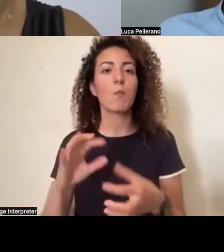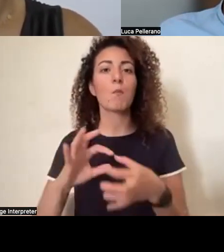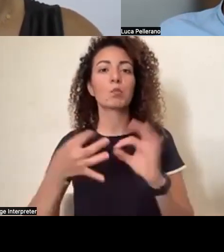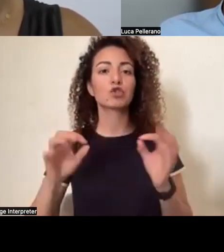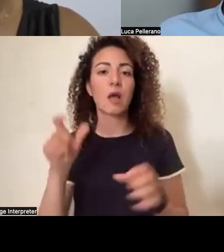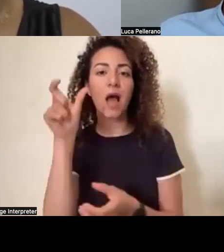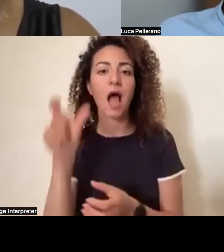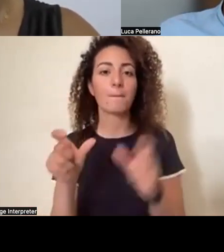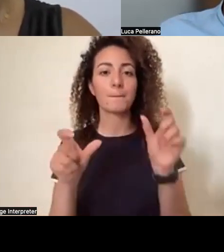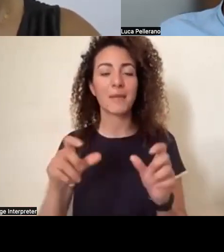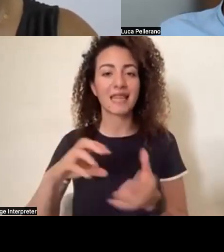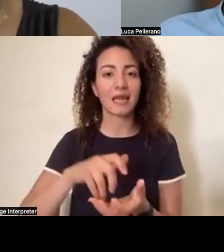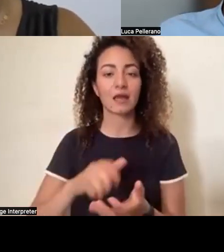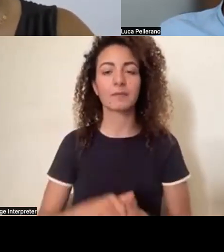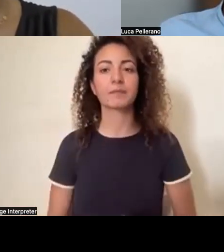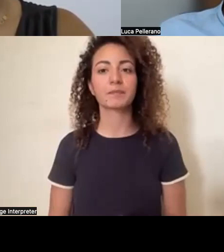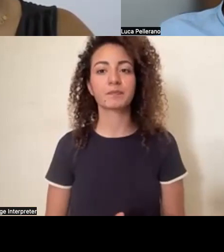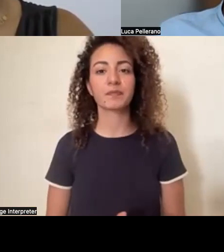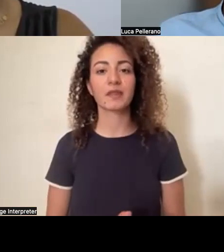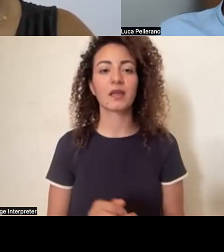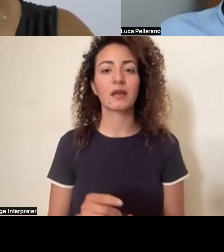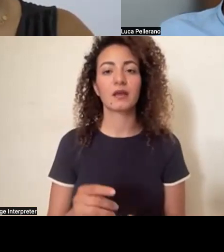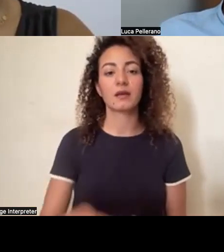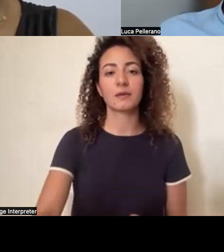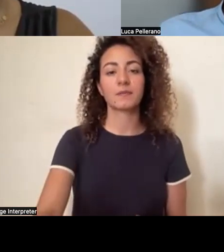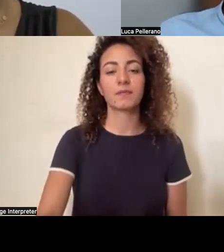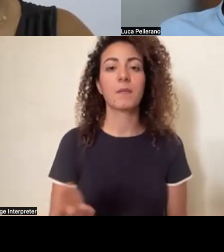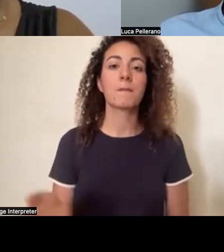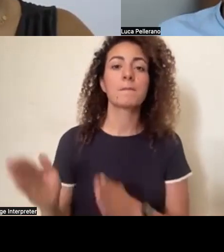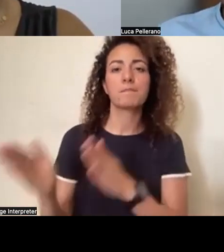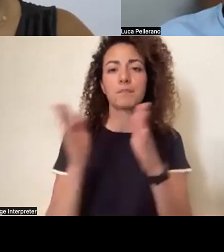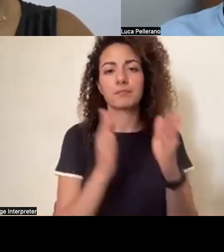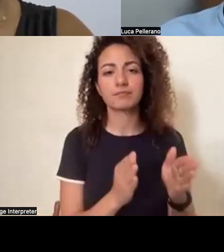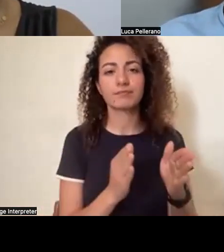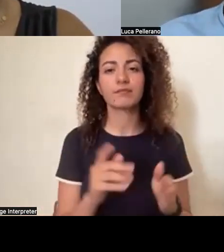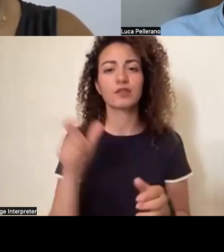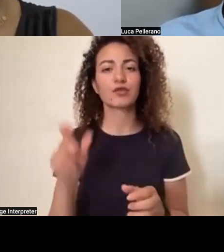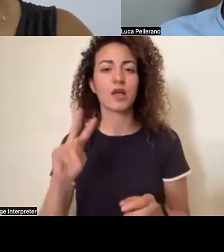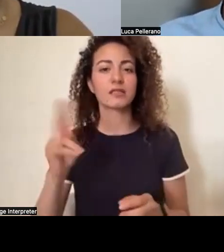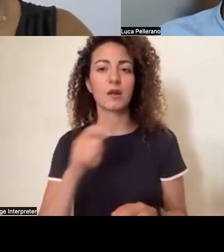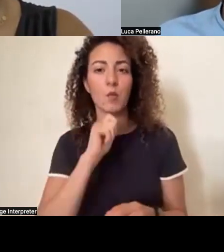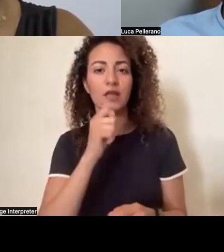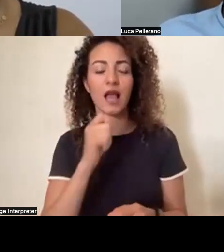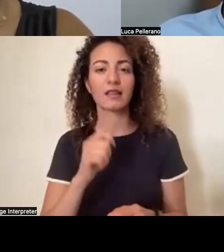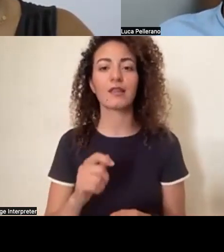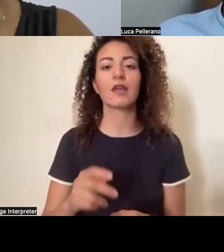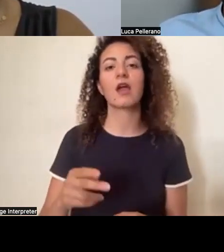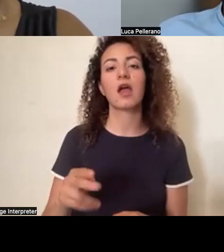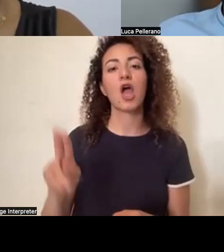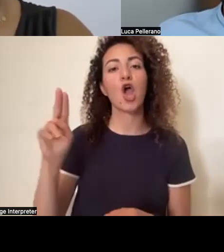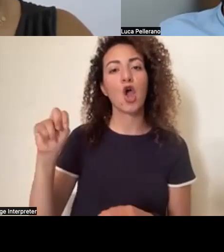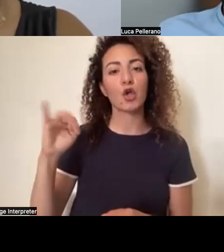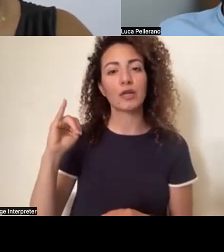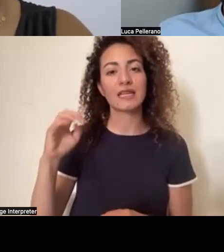Arab Reform International and ARDD, myself, and then we will move to our colleagues from UNICEF and ILO, and then we will ask